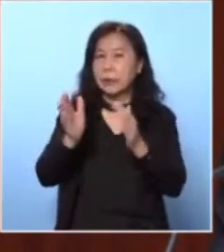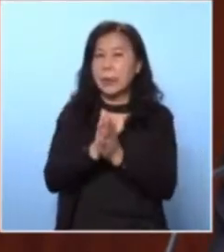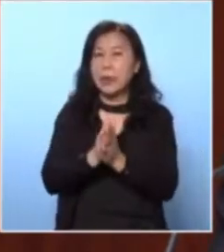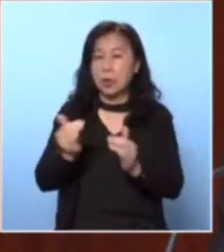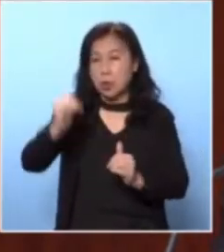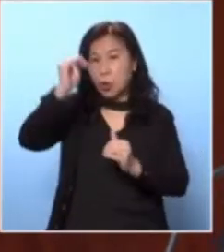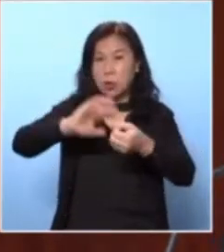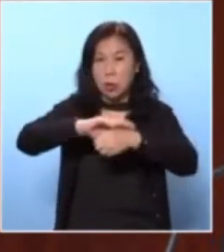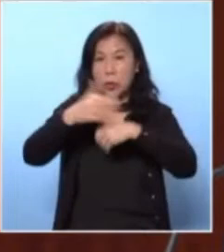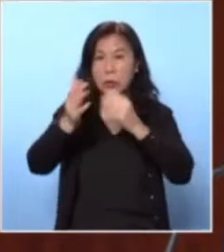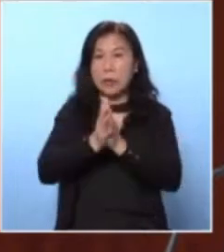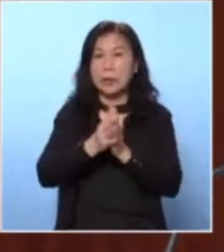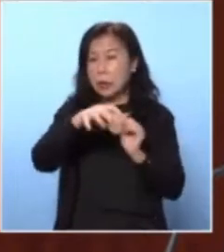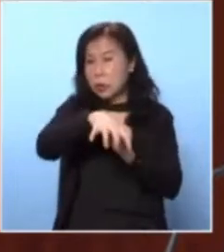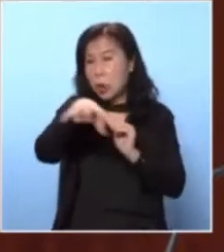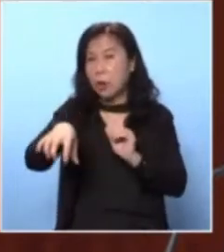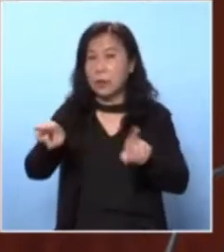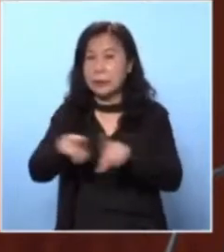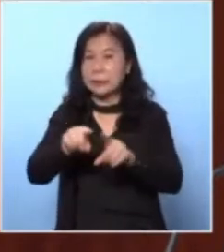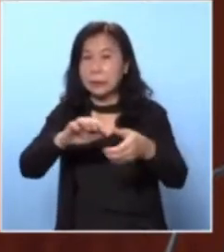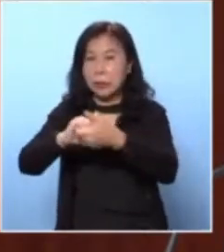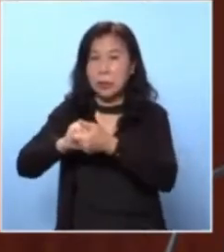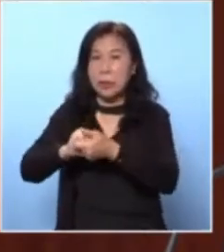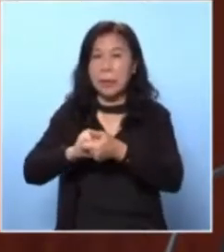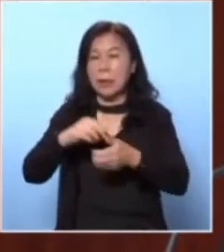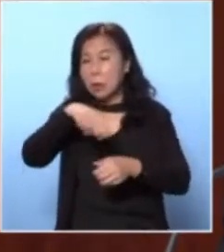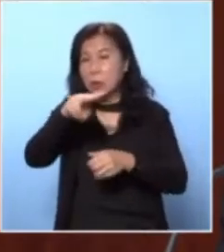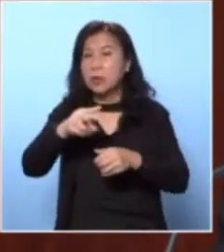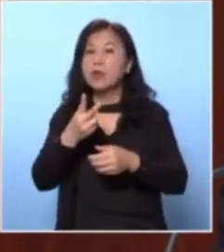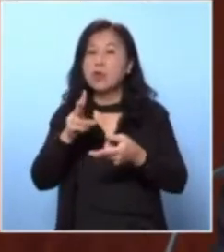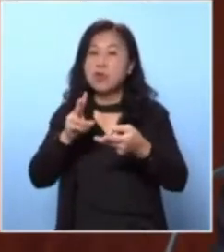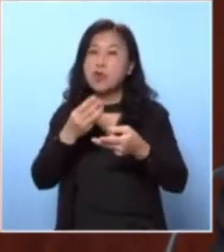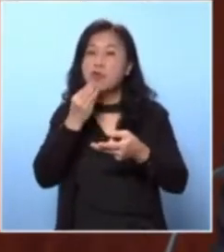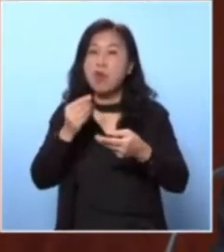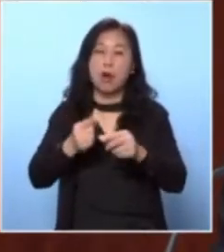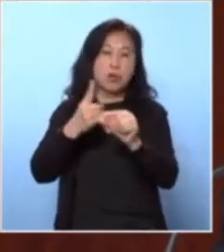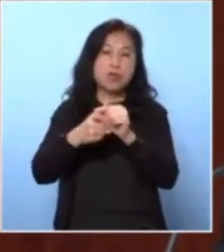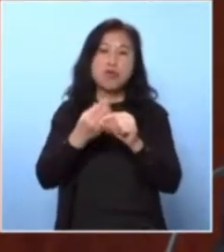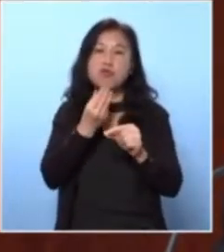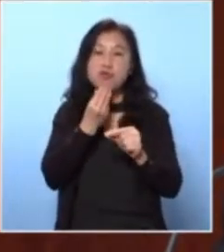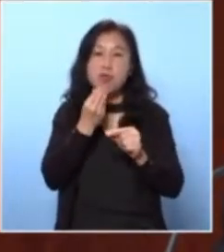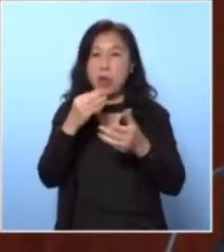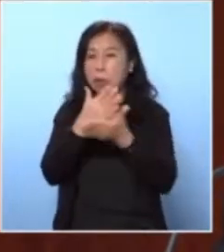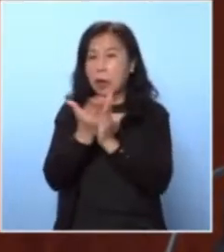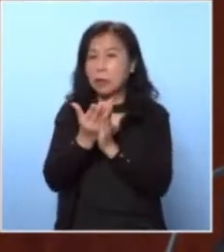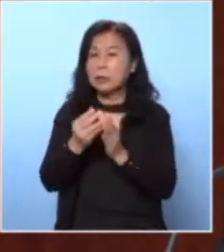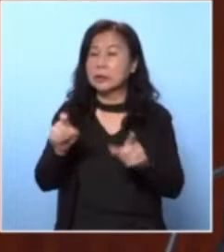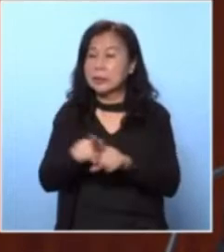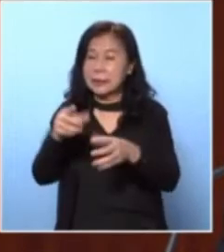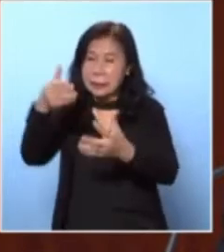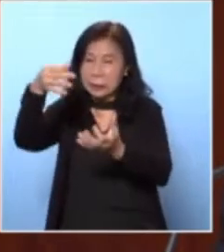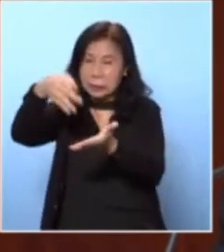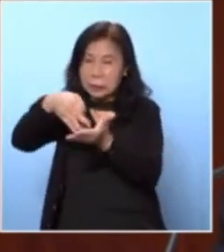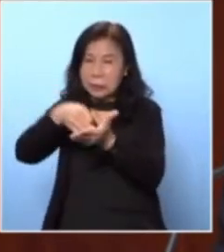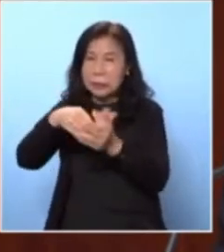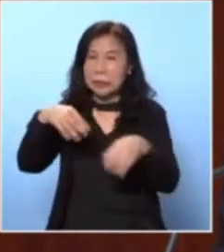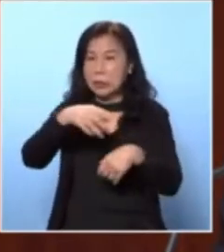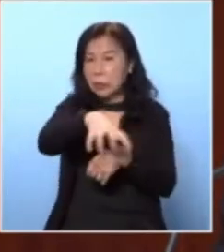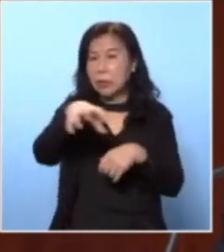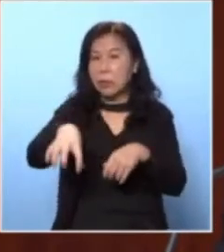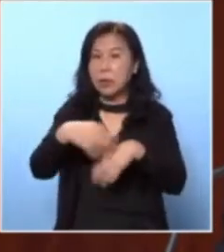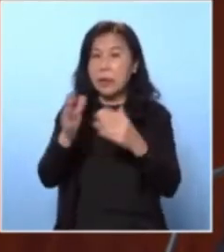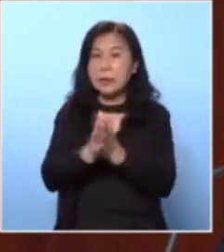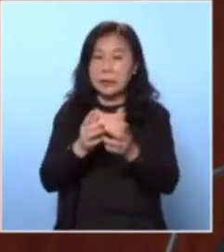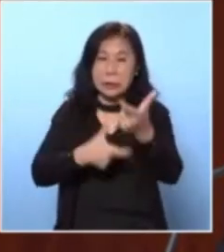We must maintain our international reputation, strengthen regional collaborations, pursue the markets of the ASEAN and the Middle East, etc.,